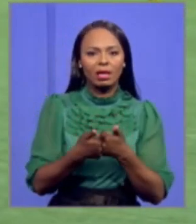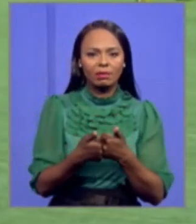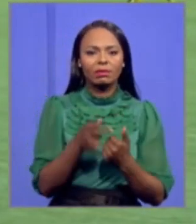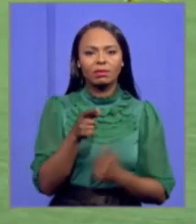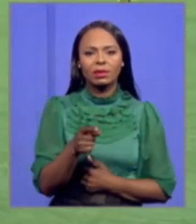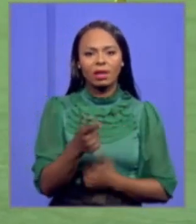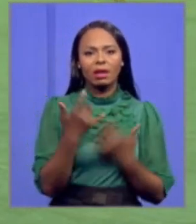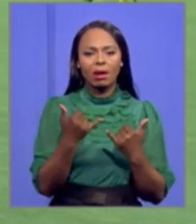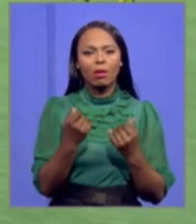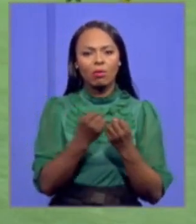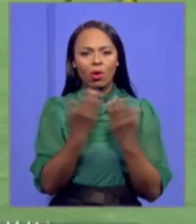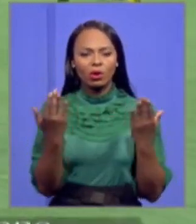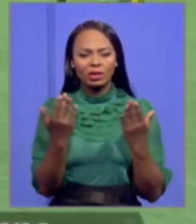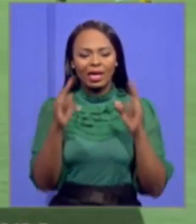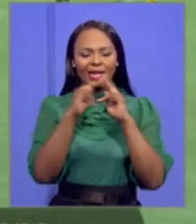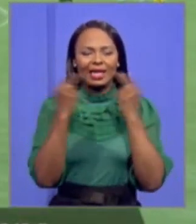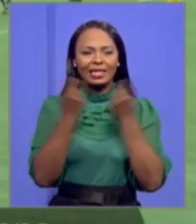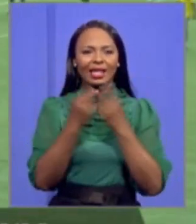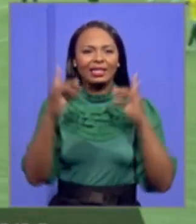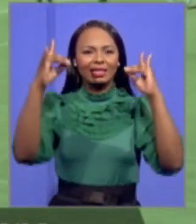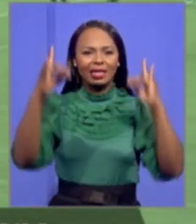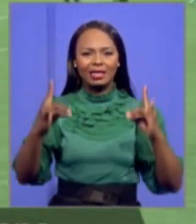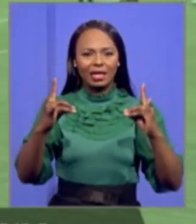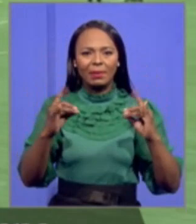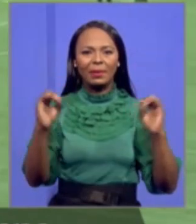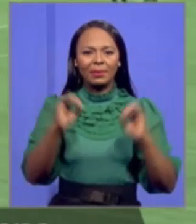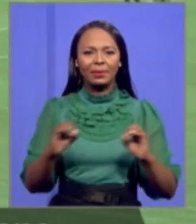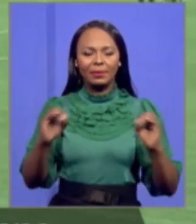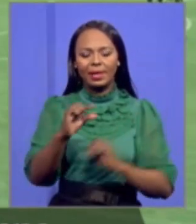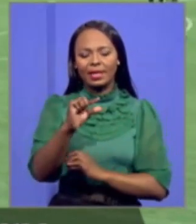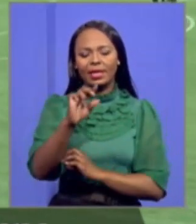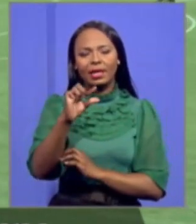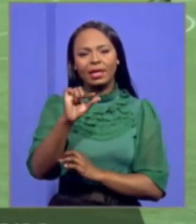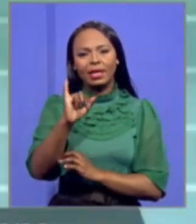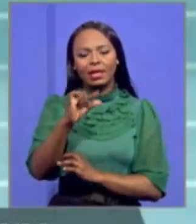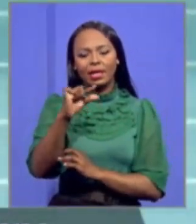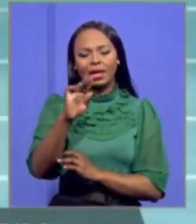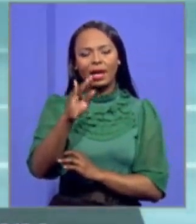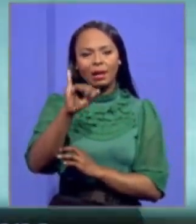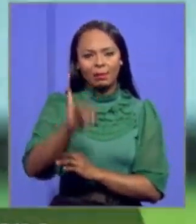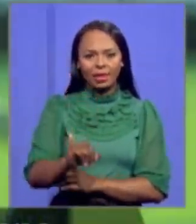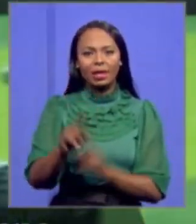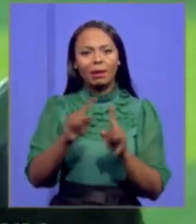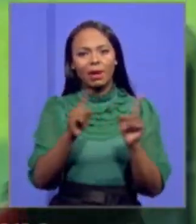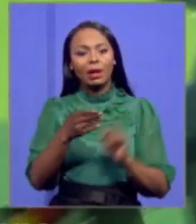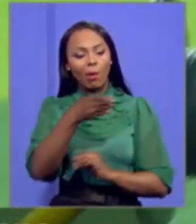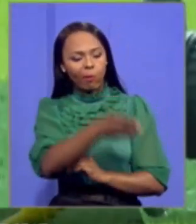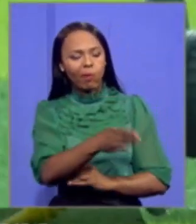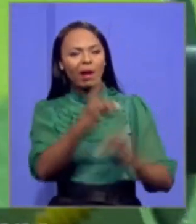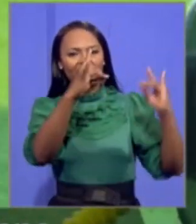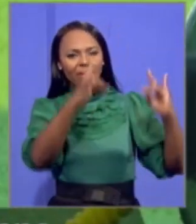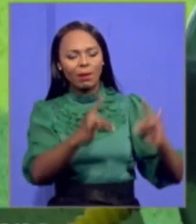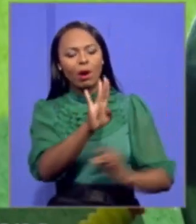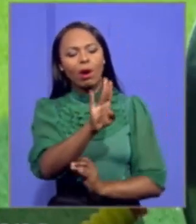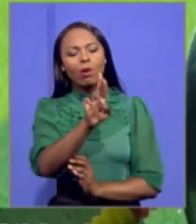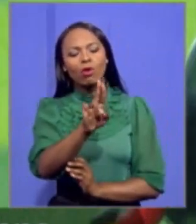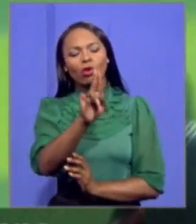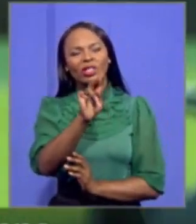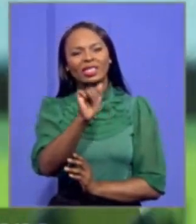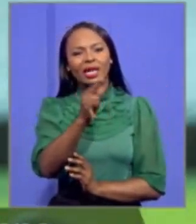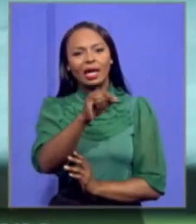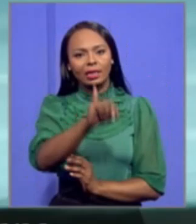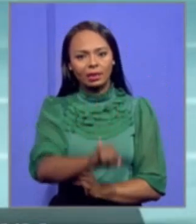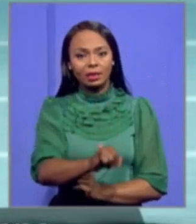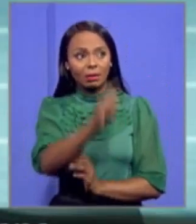ralokelwe ka Amahoro National Stadium ka Kigali, efela e be e ralokelwa ka Butare mo Bafana